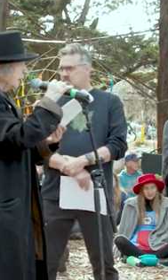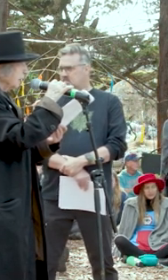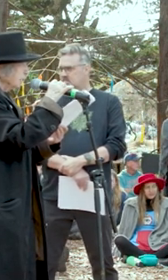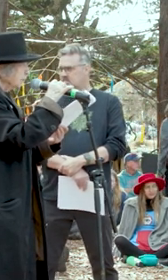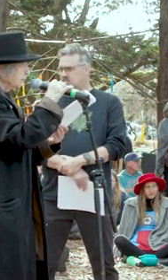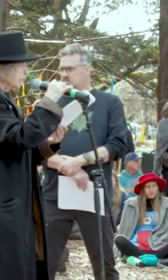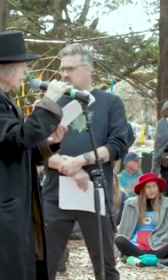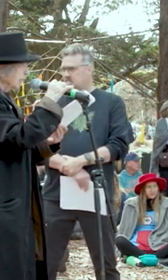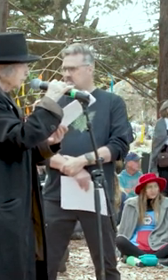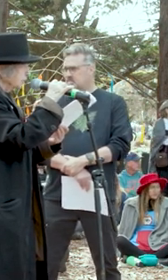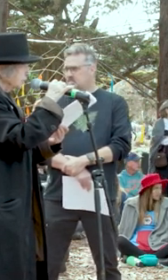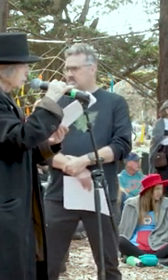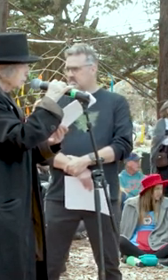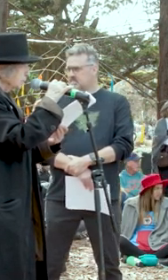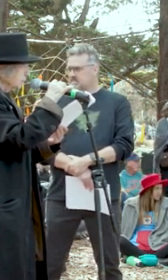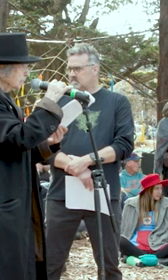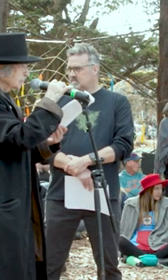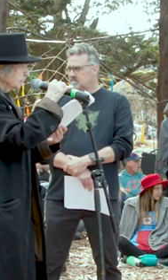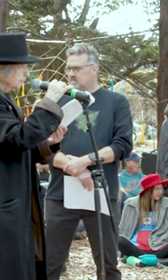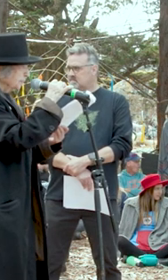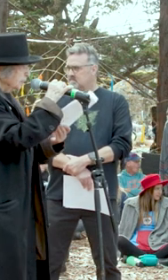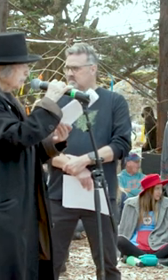Terry Ann Paquette,